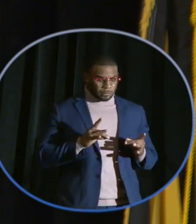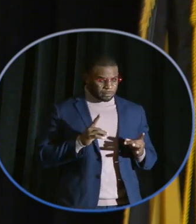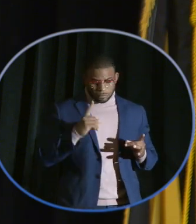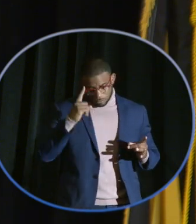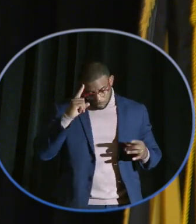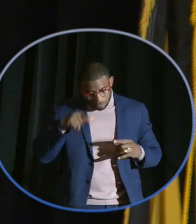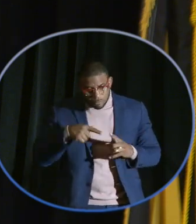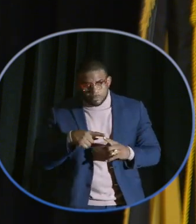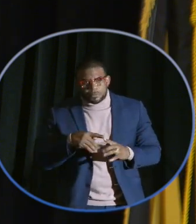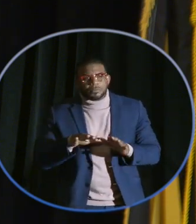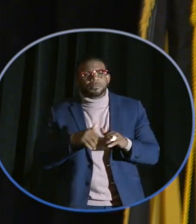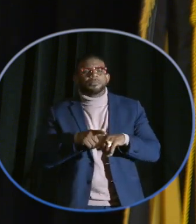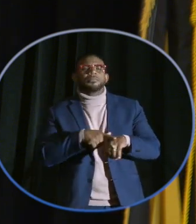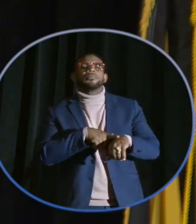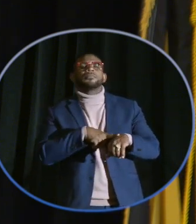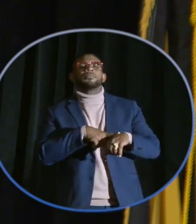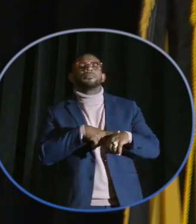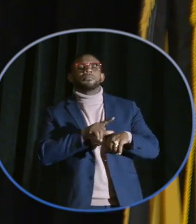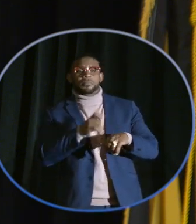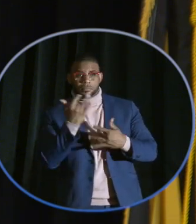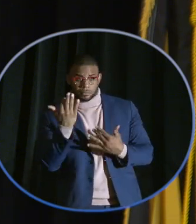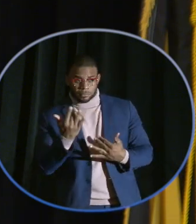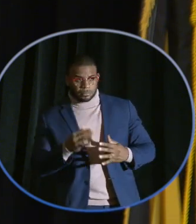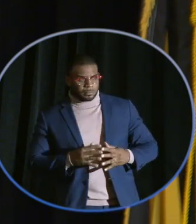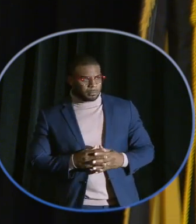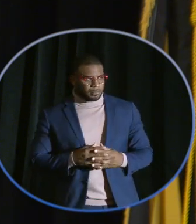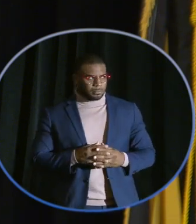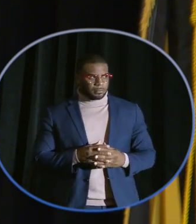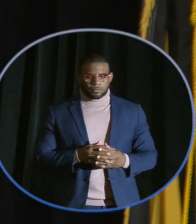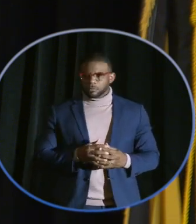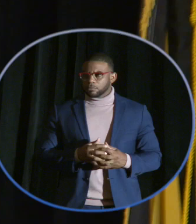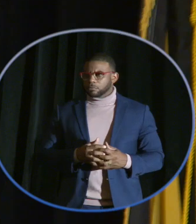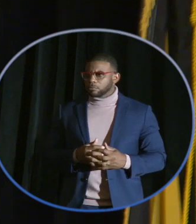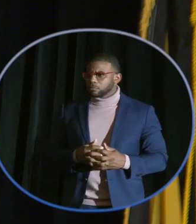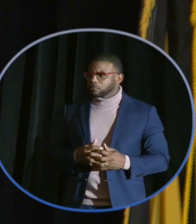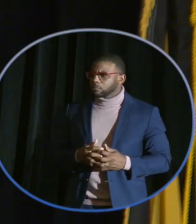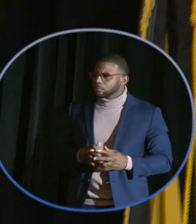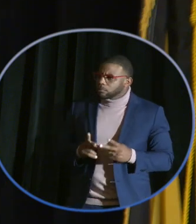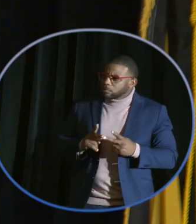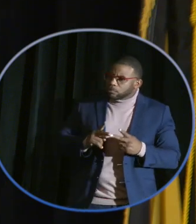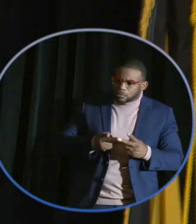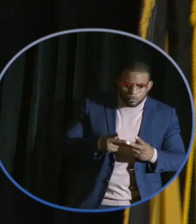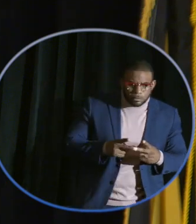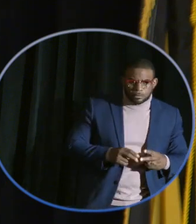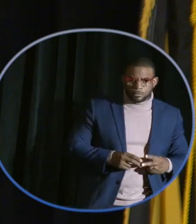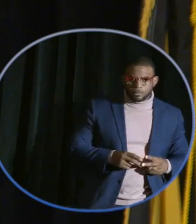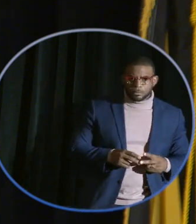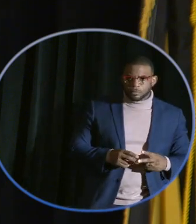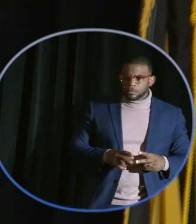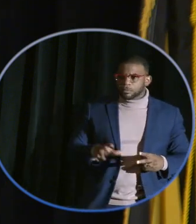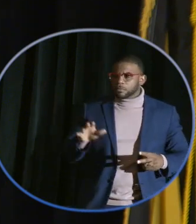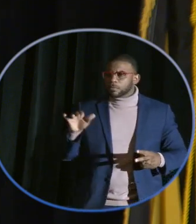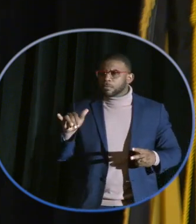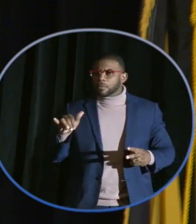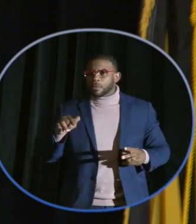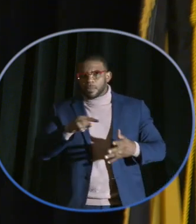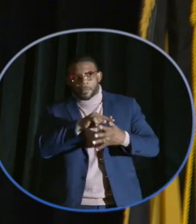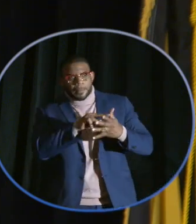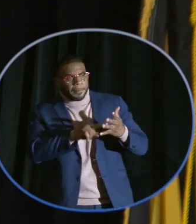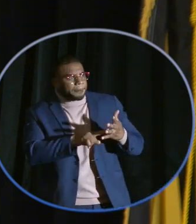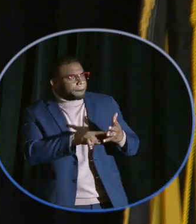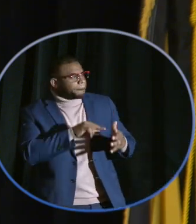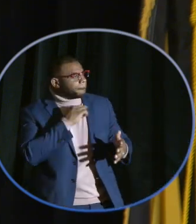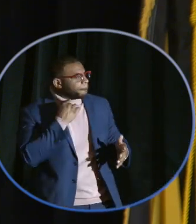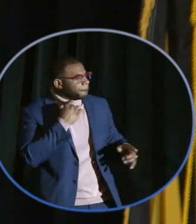think about how long we have to wait. The second was that these